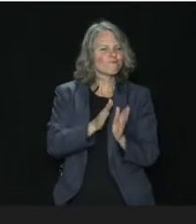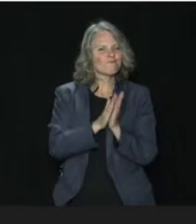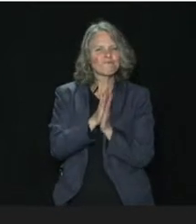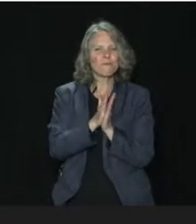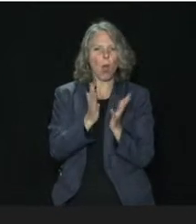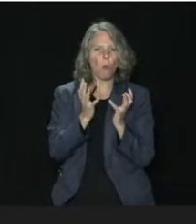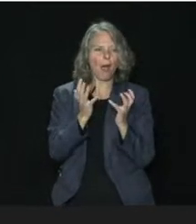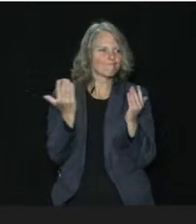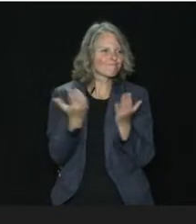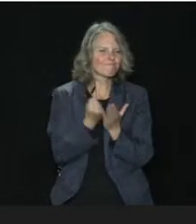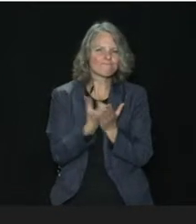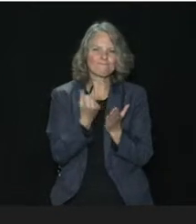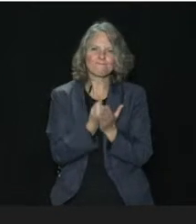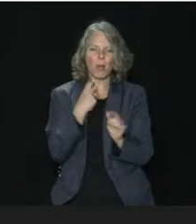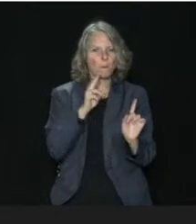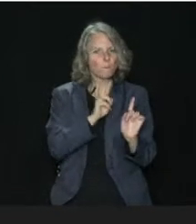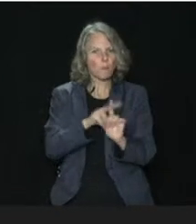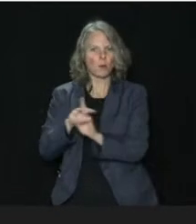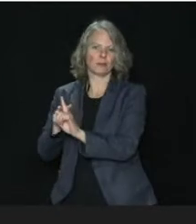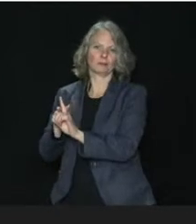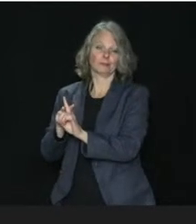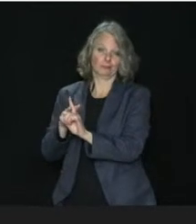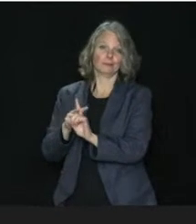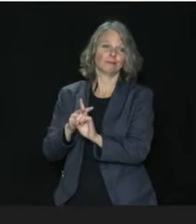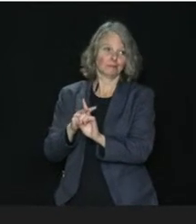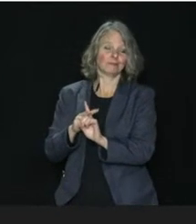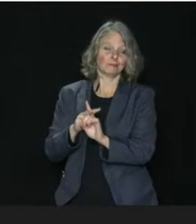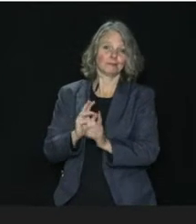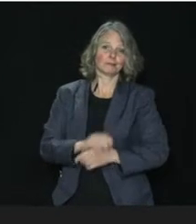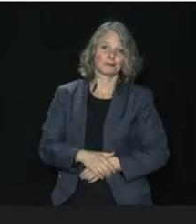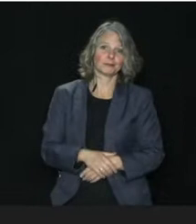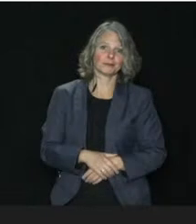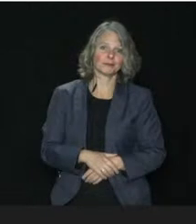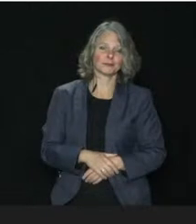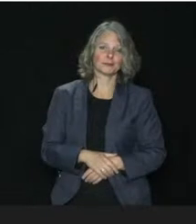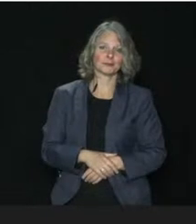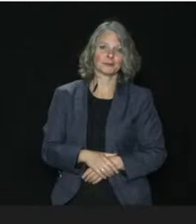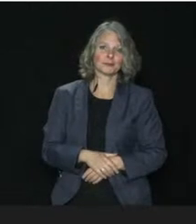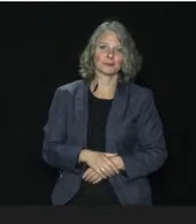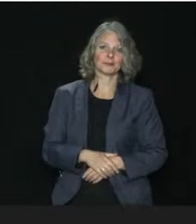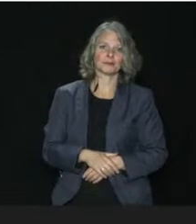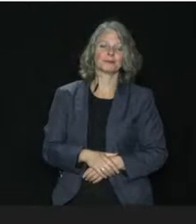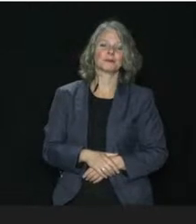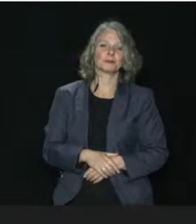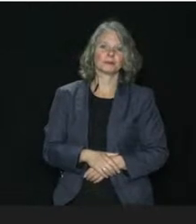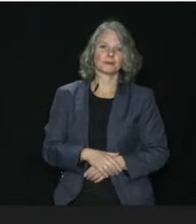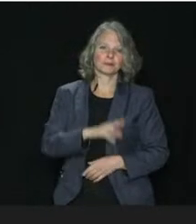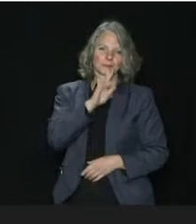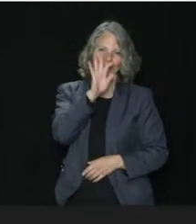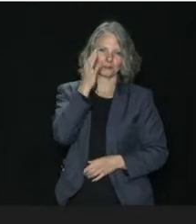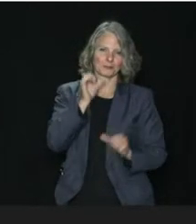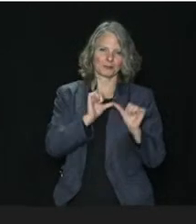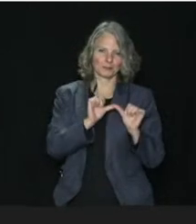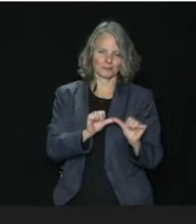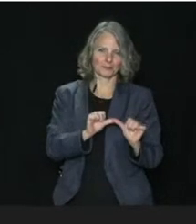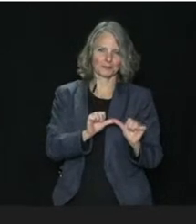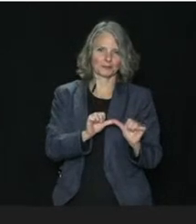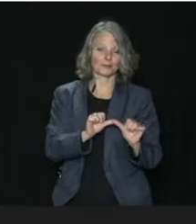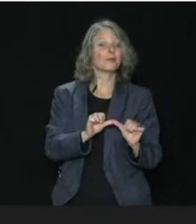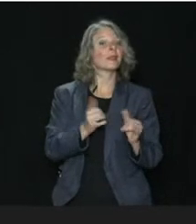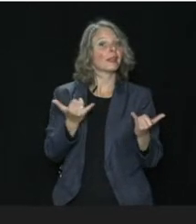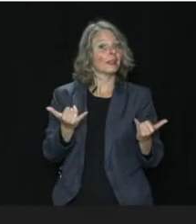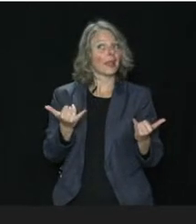enthusiastic uptake of vaccines among Canadians. Now that the provinces